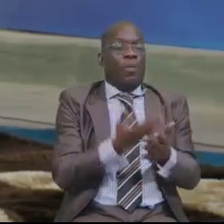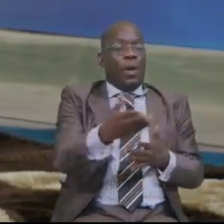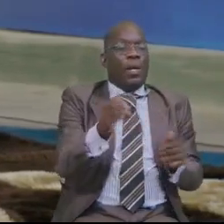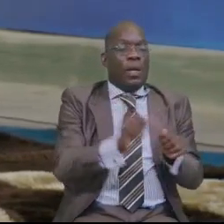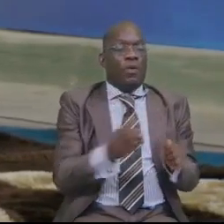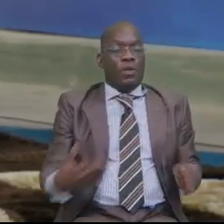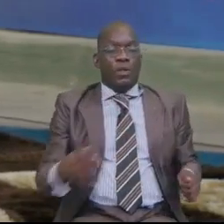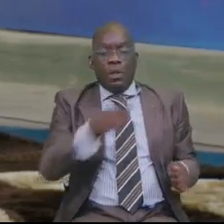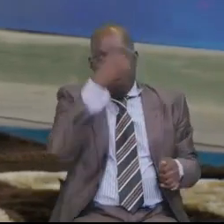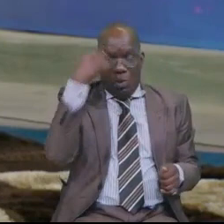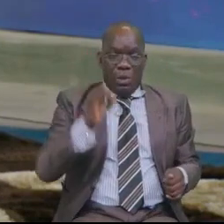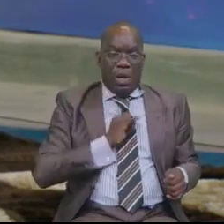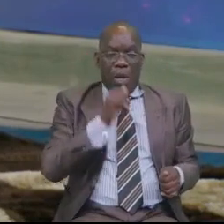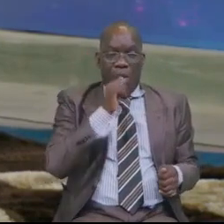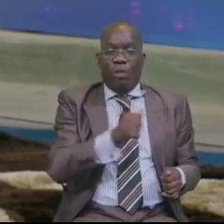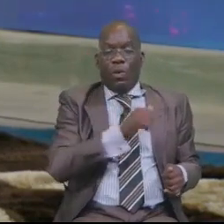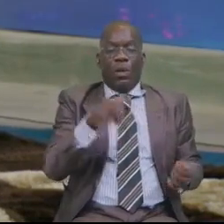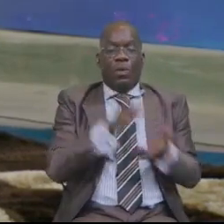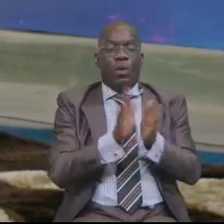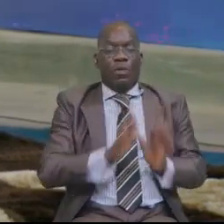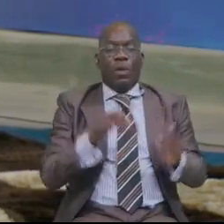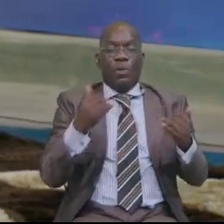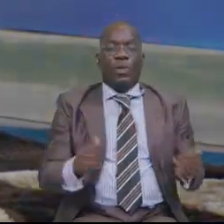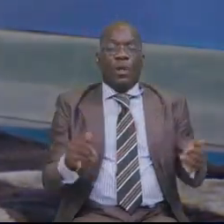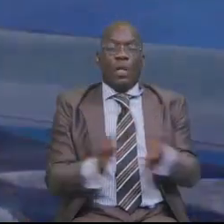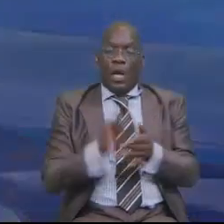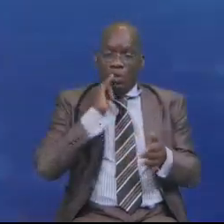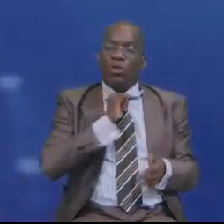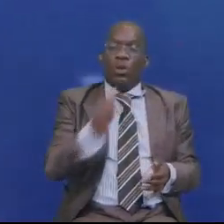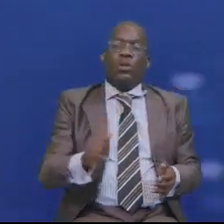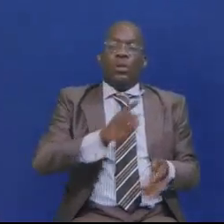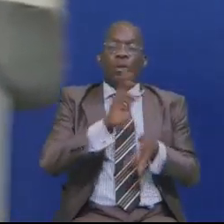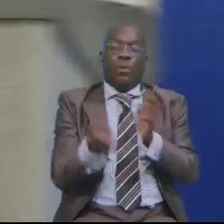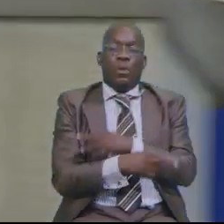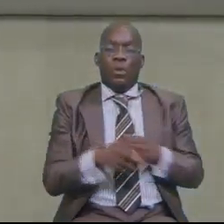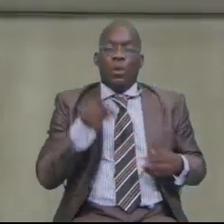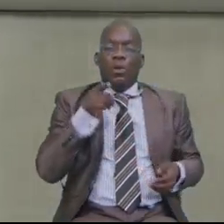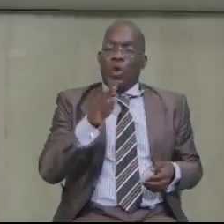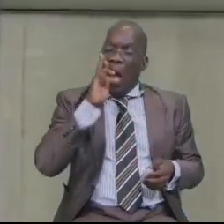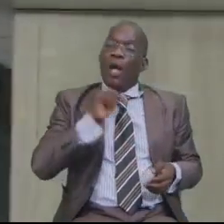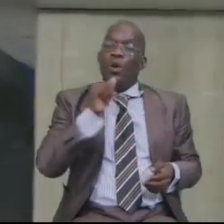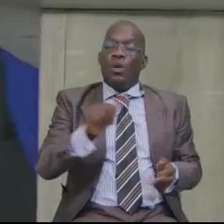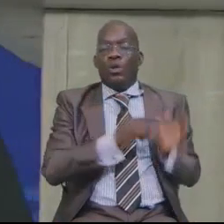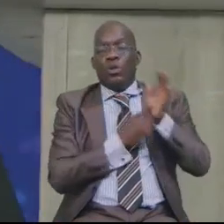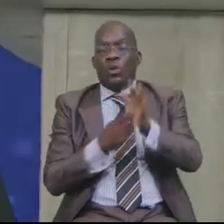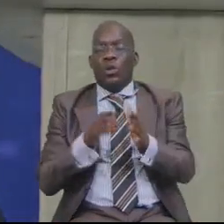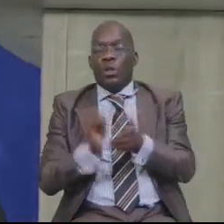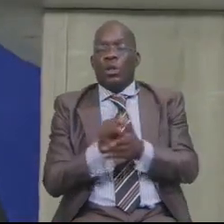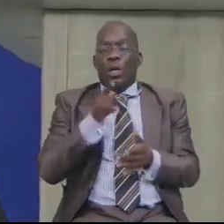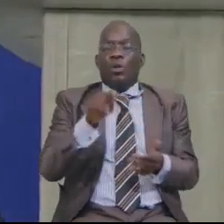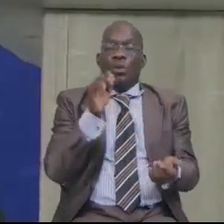because I'm a believer now. That's no repentance. That's no repentance. You're not showing that you believe that